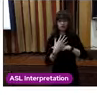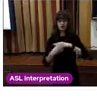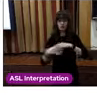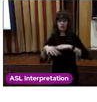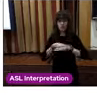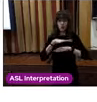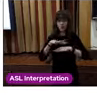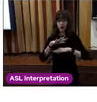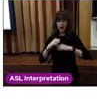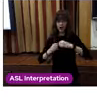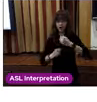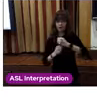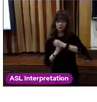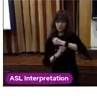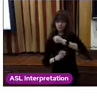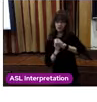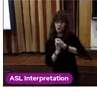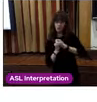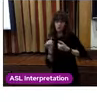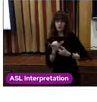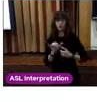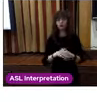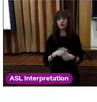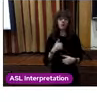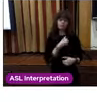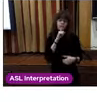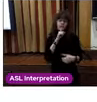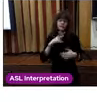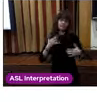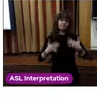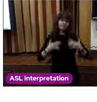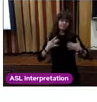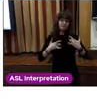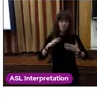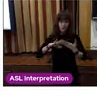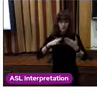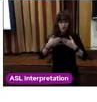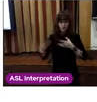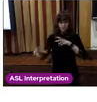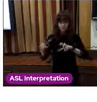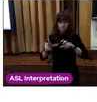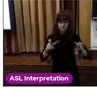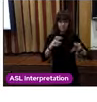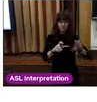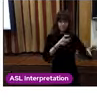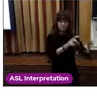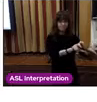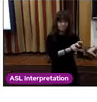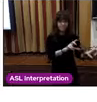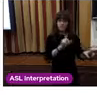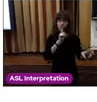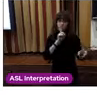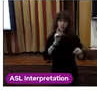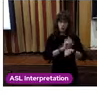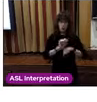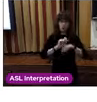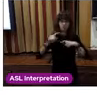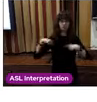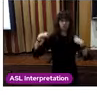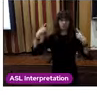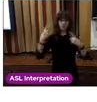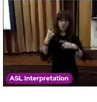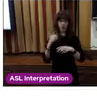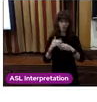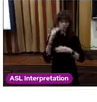infrastructure as well. So we're really excited about those community funding projects. And it took a long time, it took over a year of